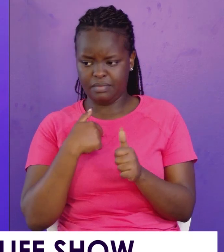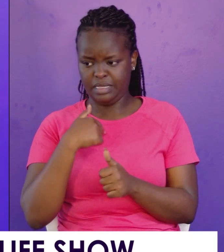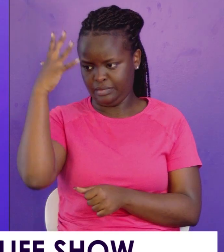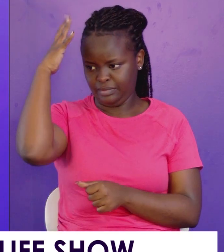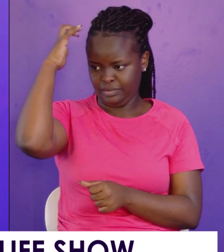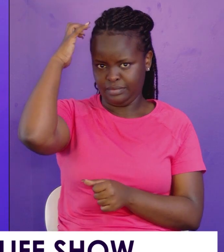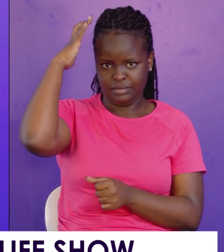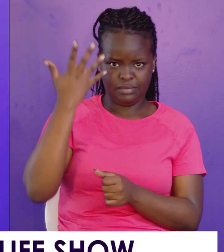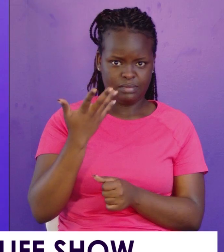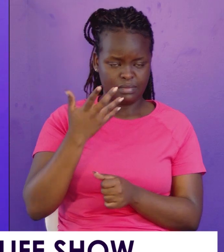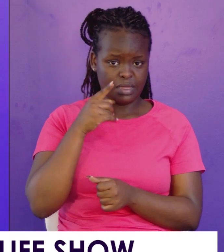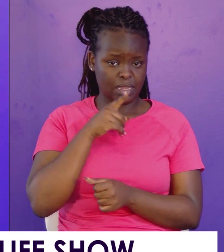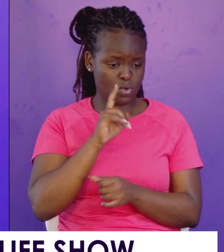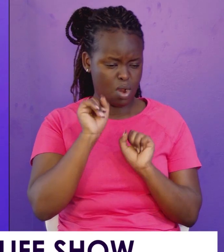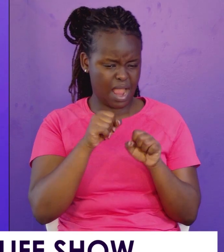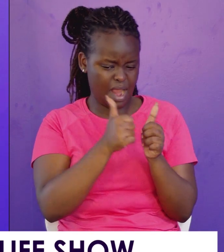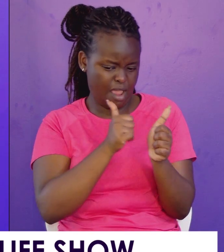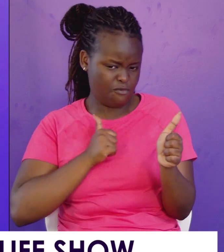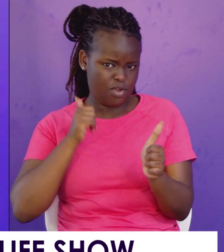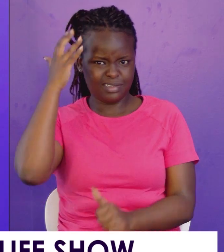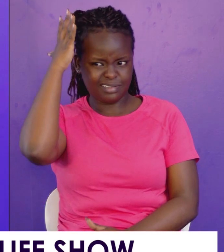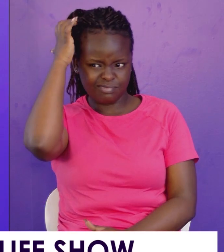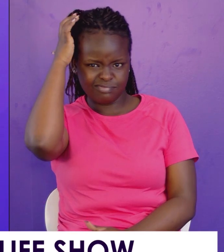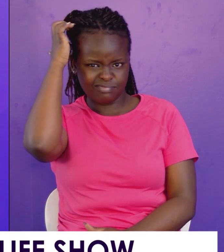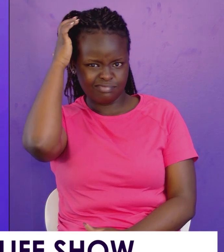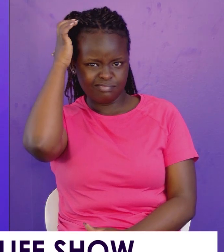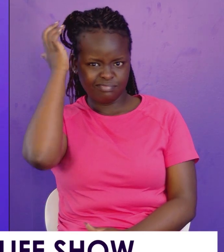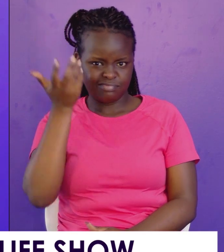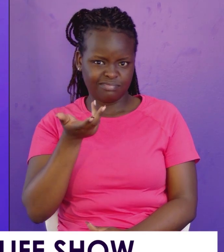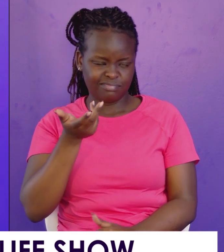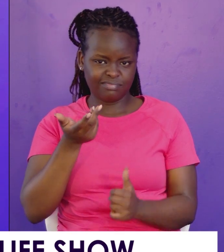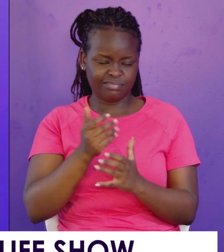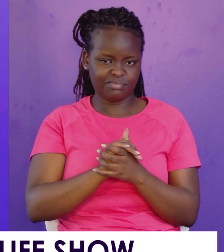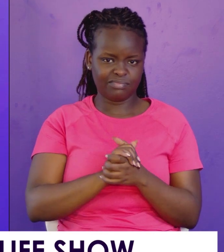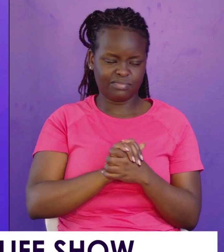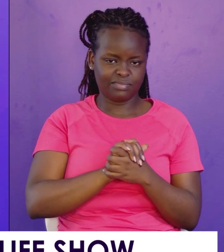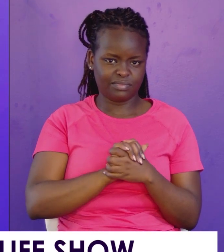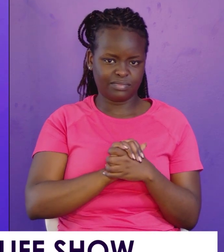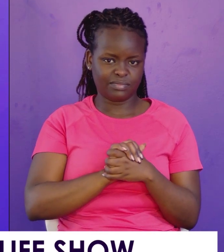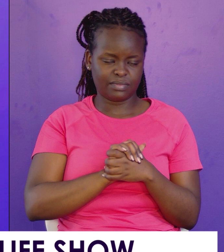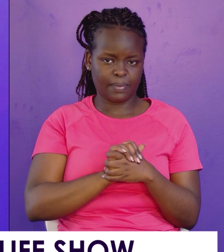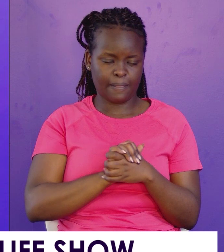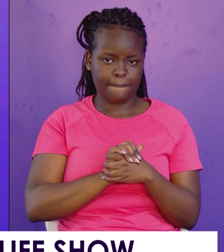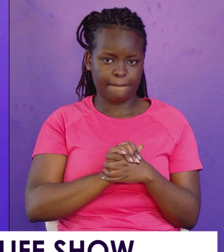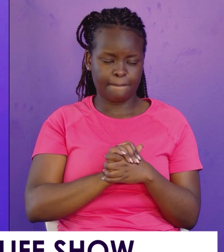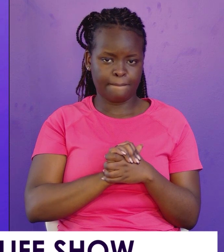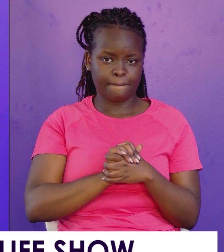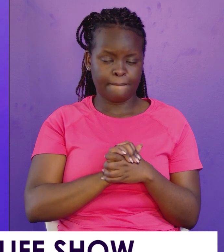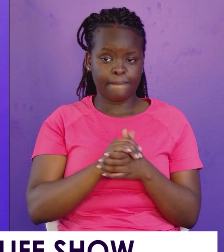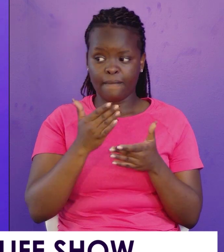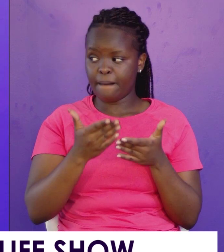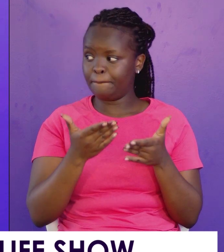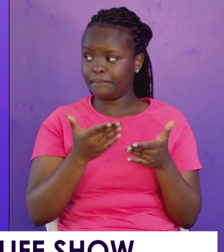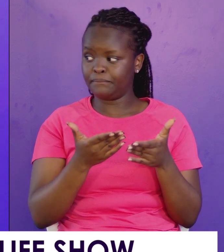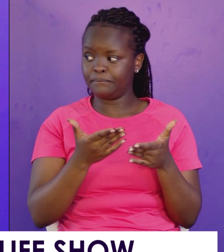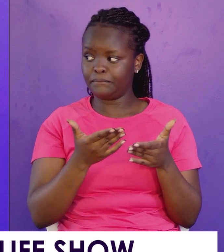you not scratch where it itches? You know, can you? Not There's really. some kind of you